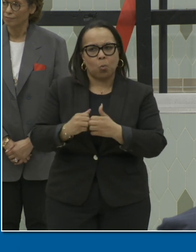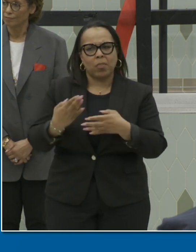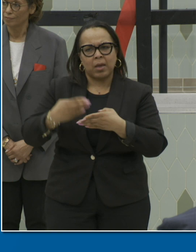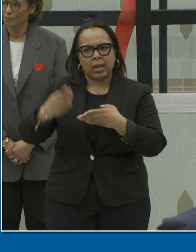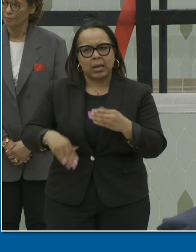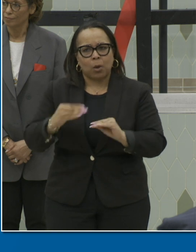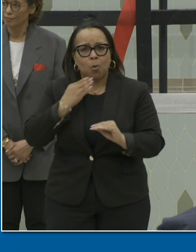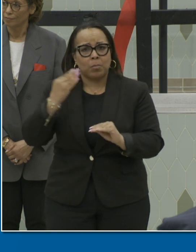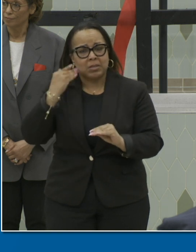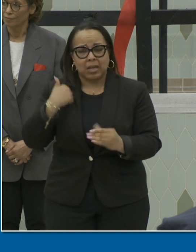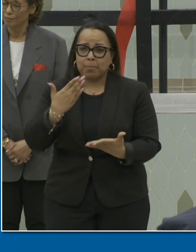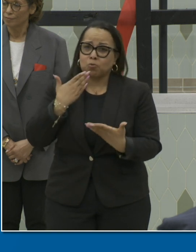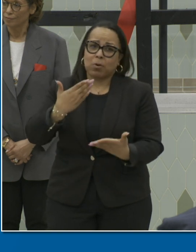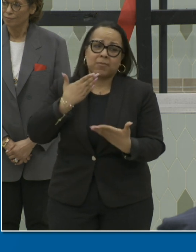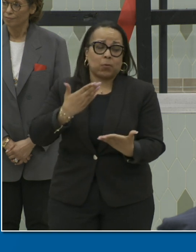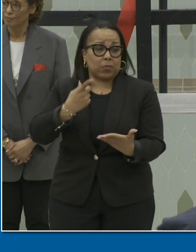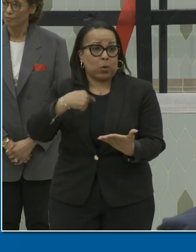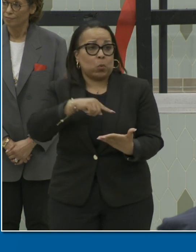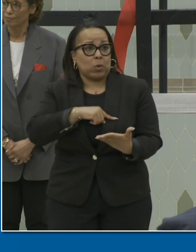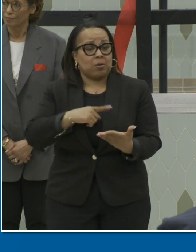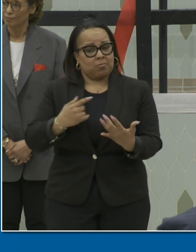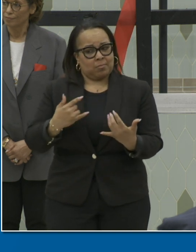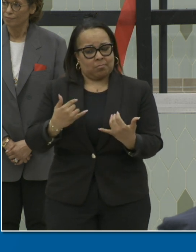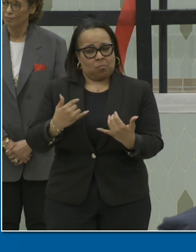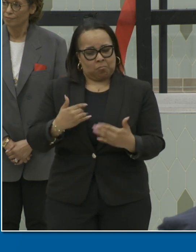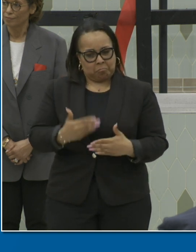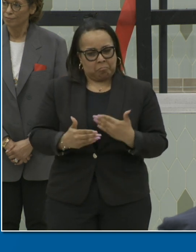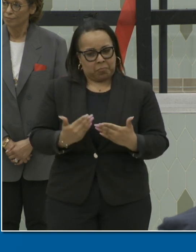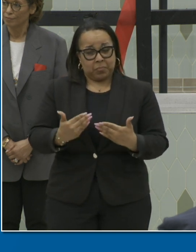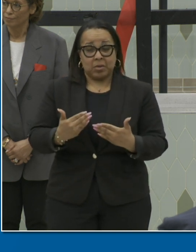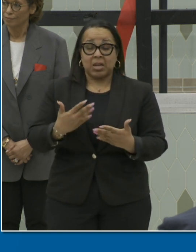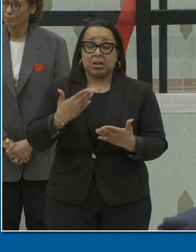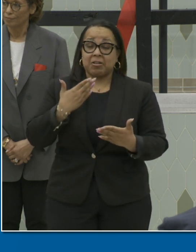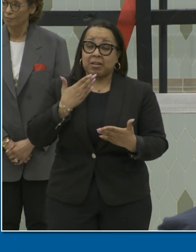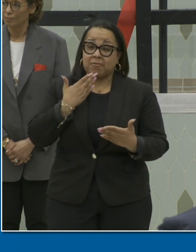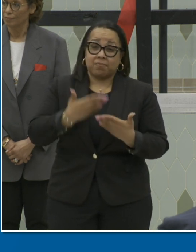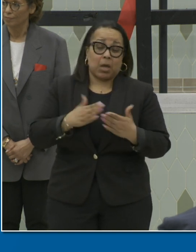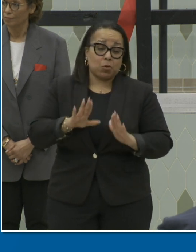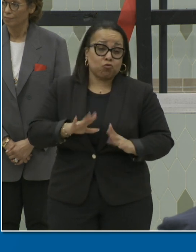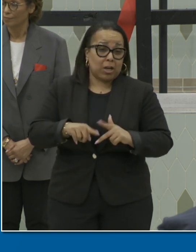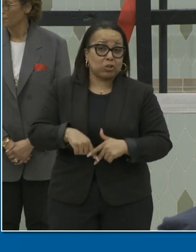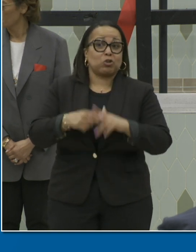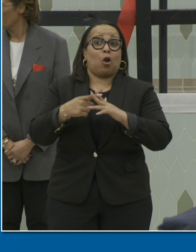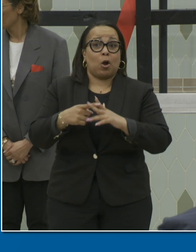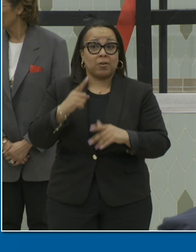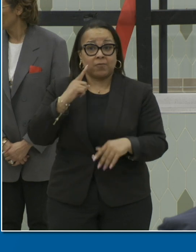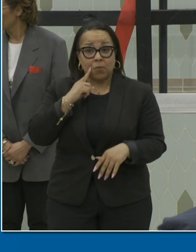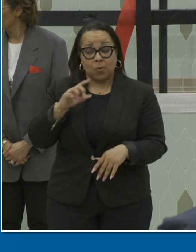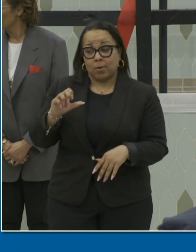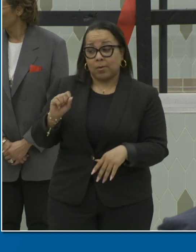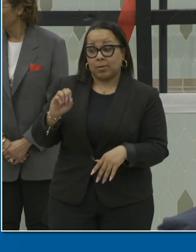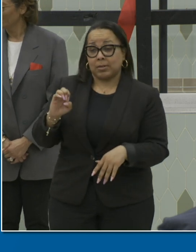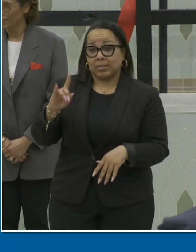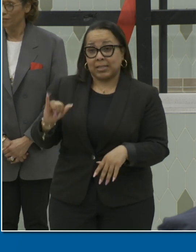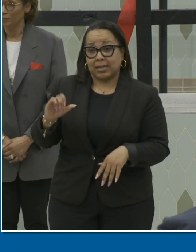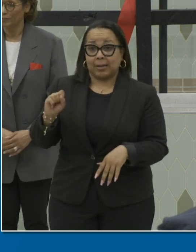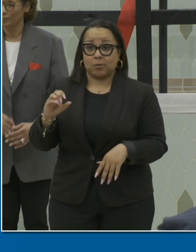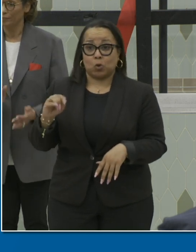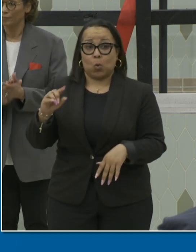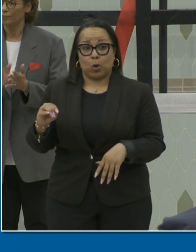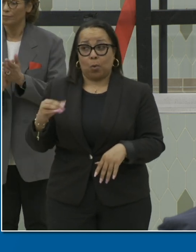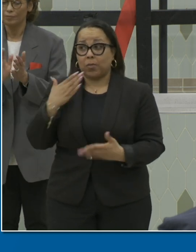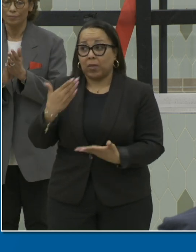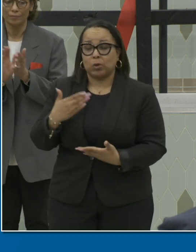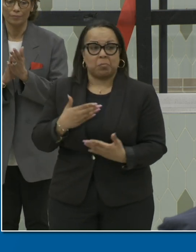and ending homelessness, and I'm grateful that we're off to a very, very great start for Cindy Soto. Thank you.